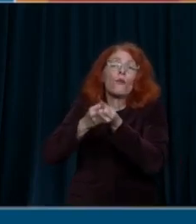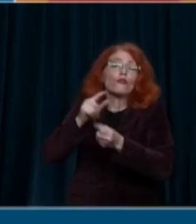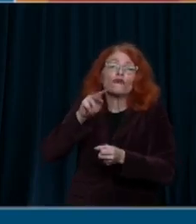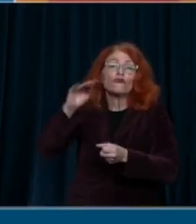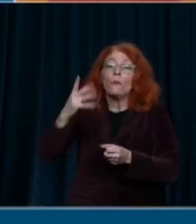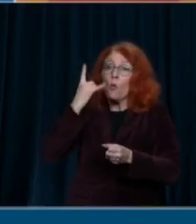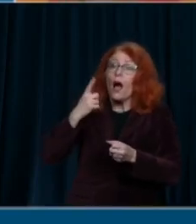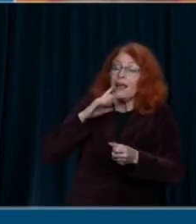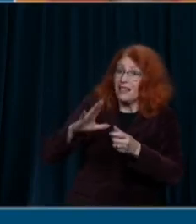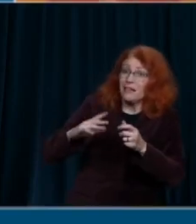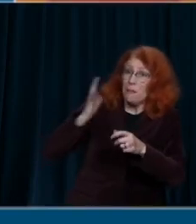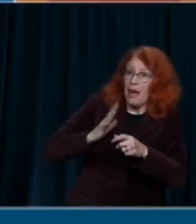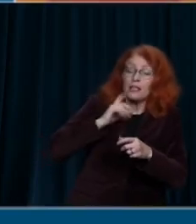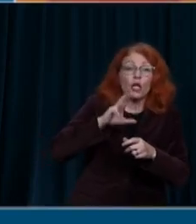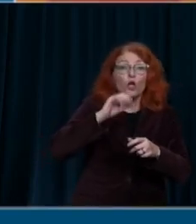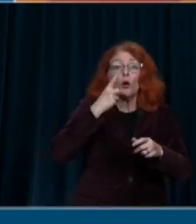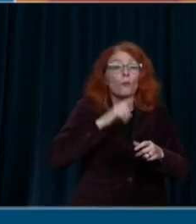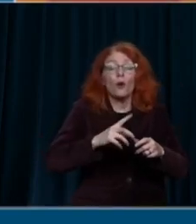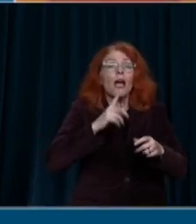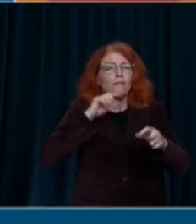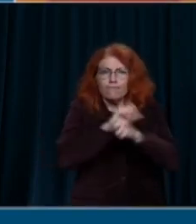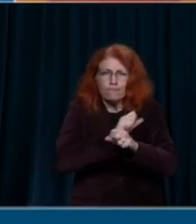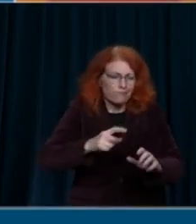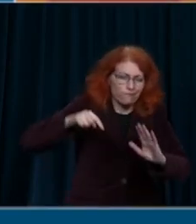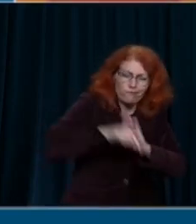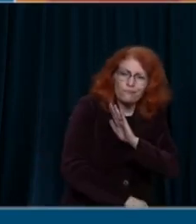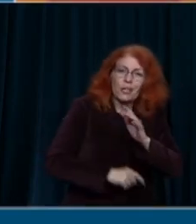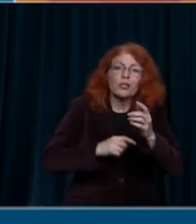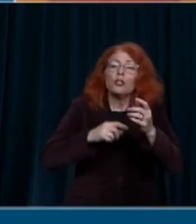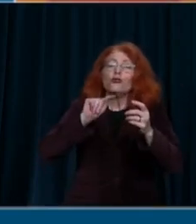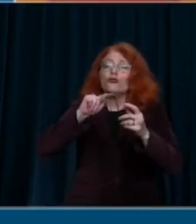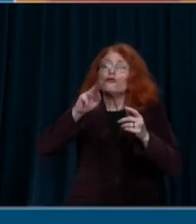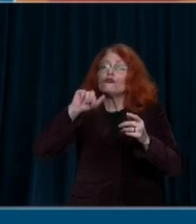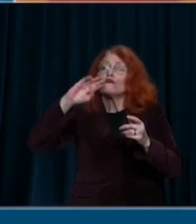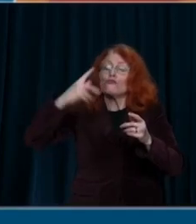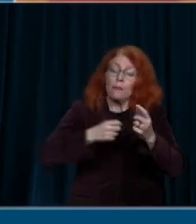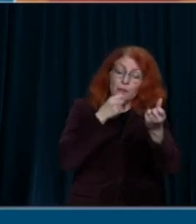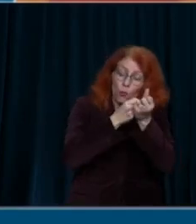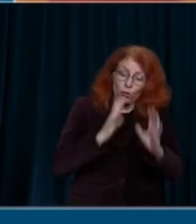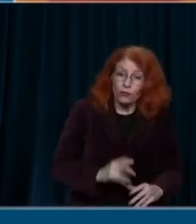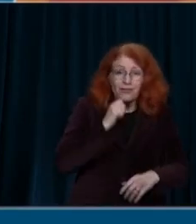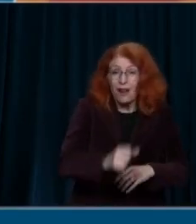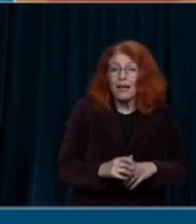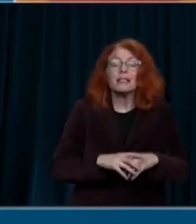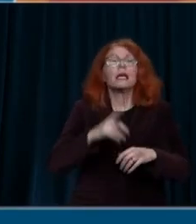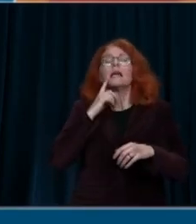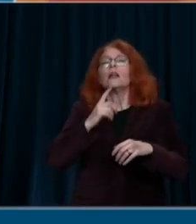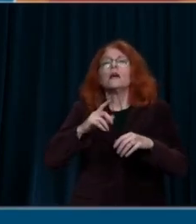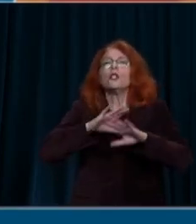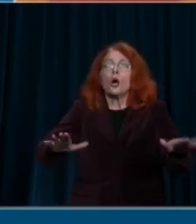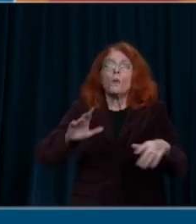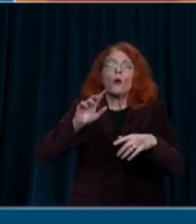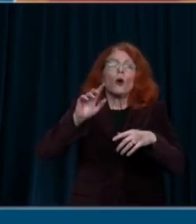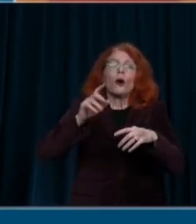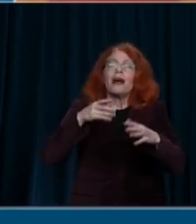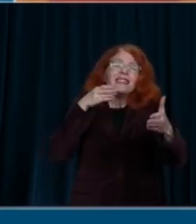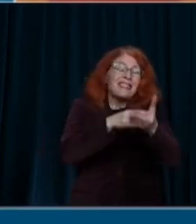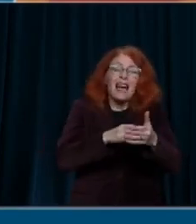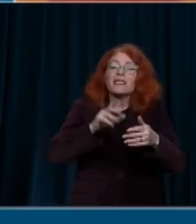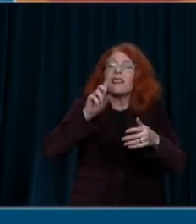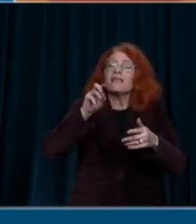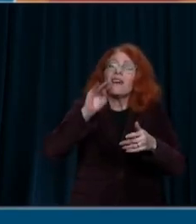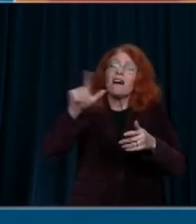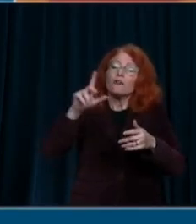past. I don't believe Cooper's a true Trumper all the way. We need to move forward as a country and no more attacks on President Donald Trump so that we can